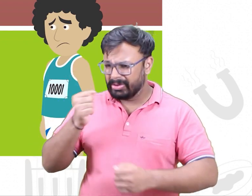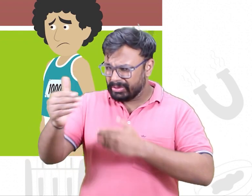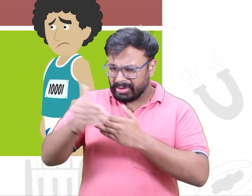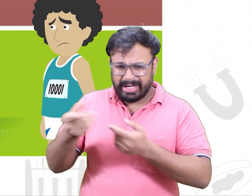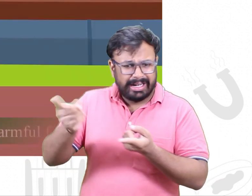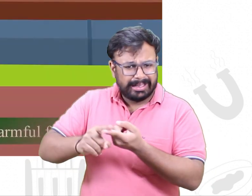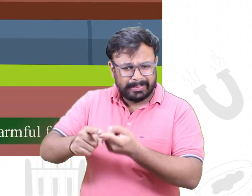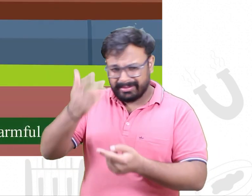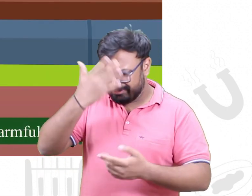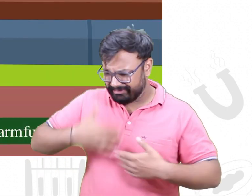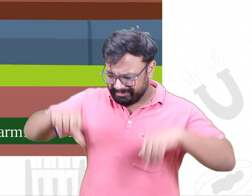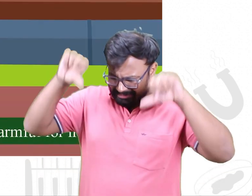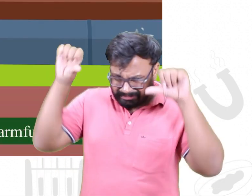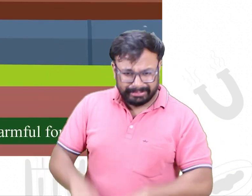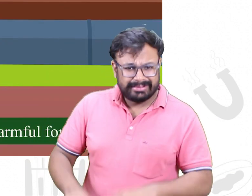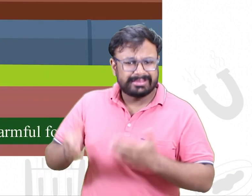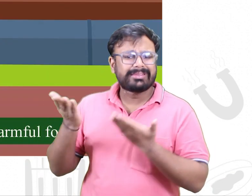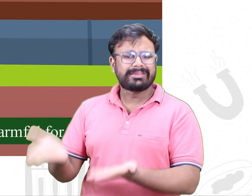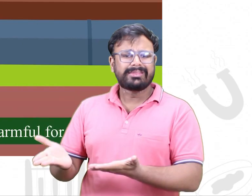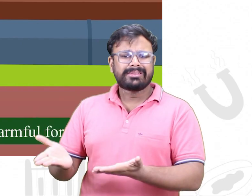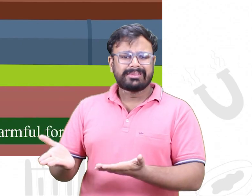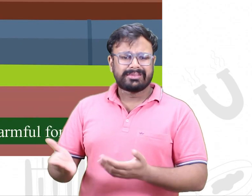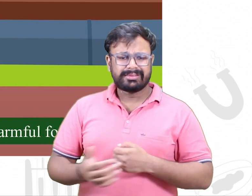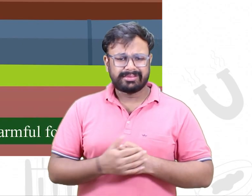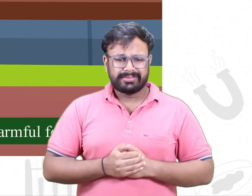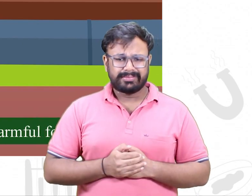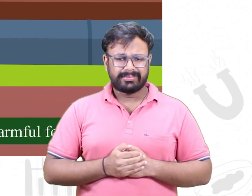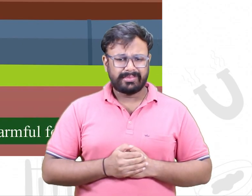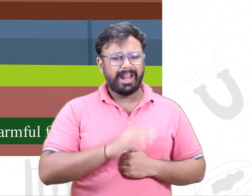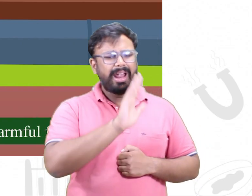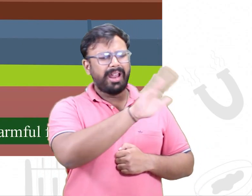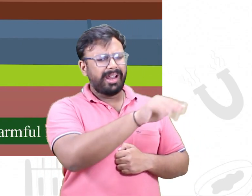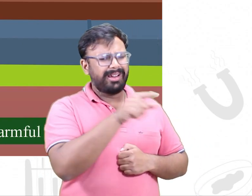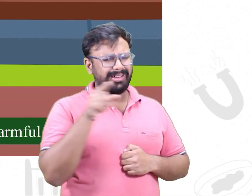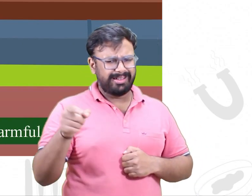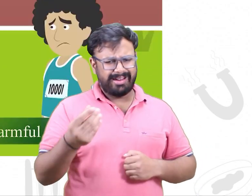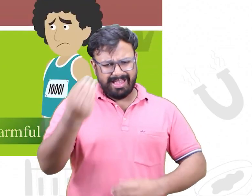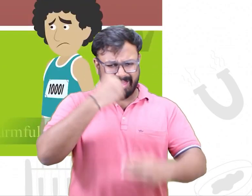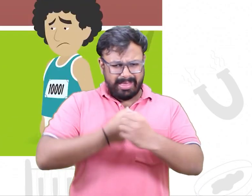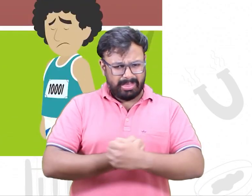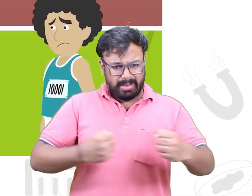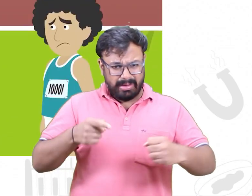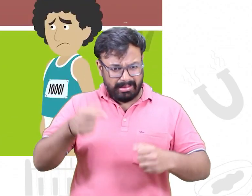weight. So much of weight gain in such a short span isn't good for your health.